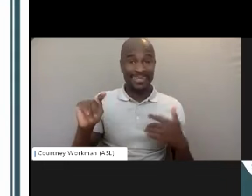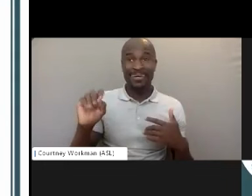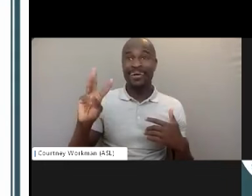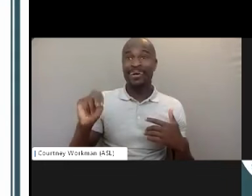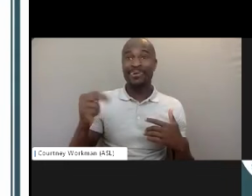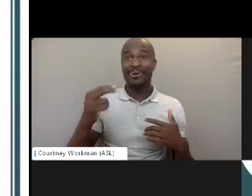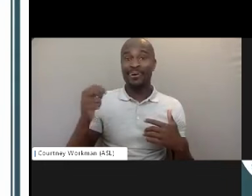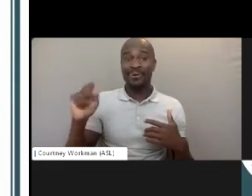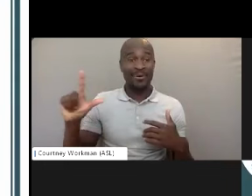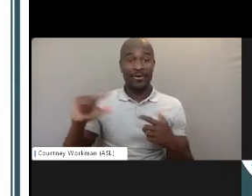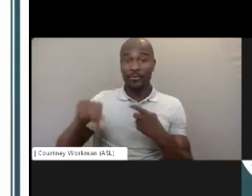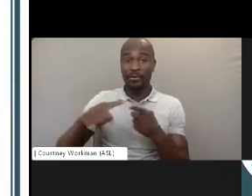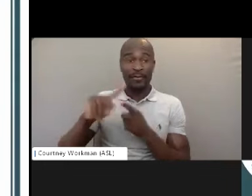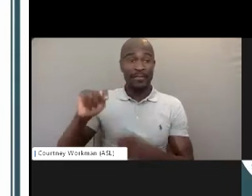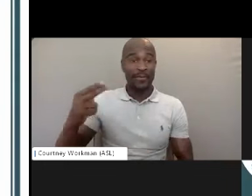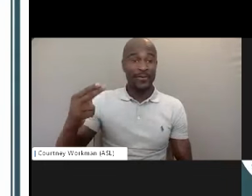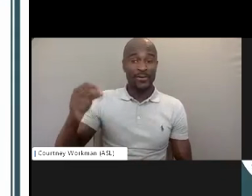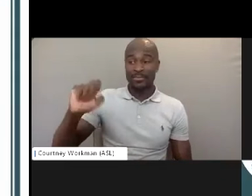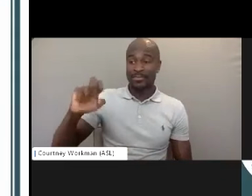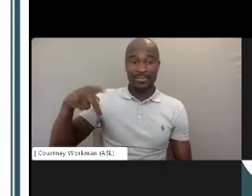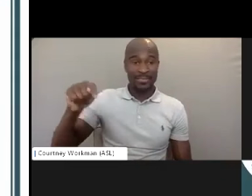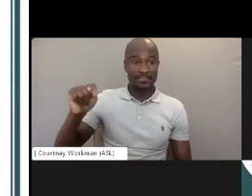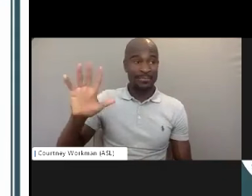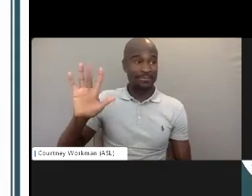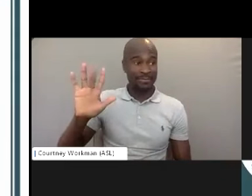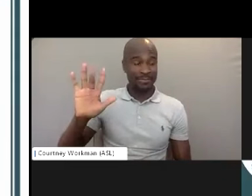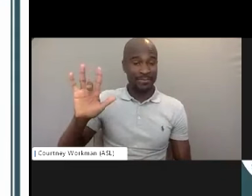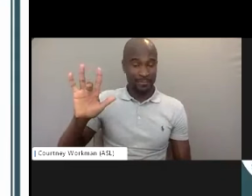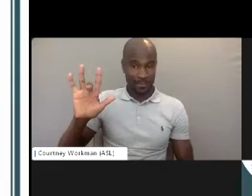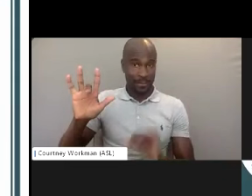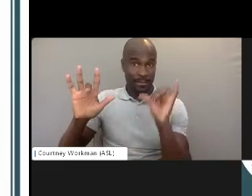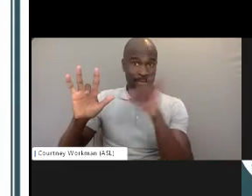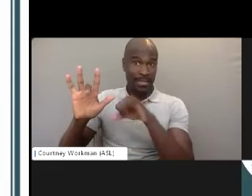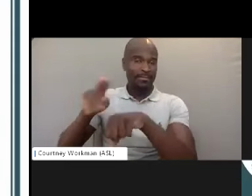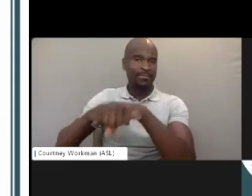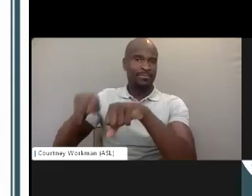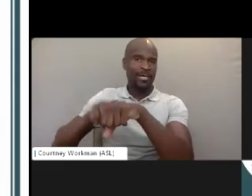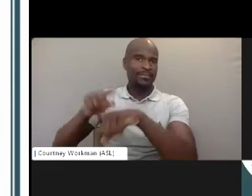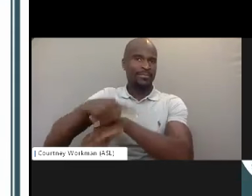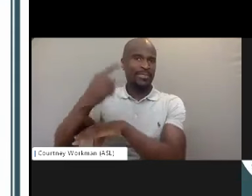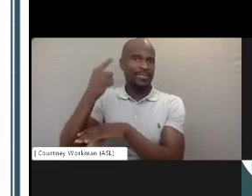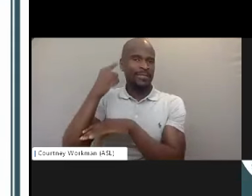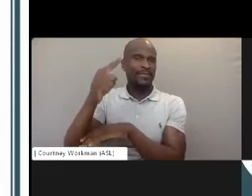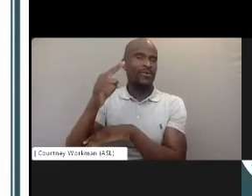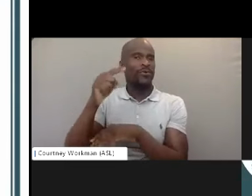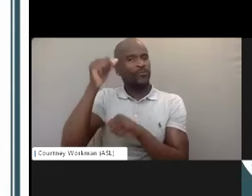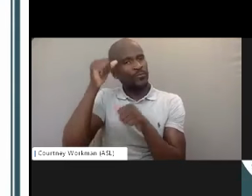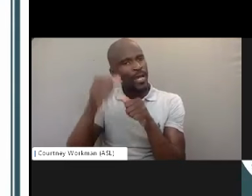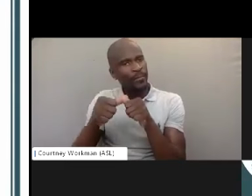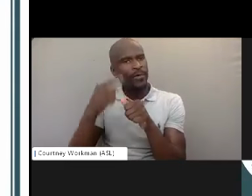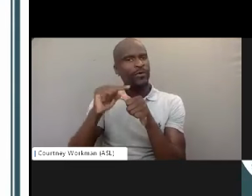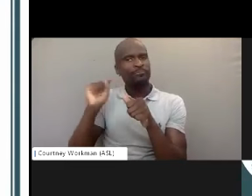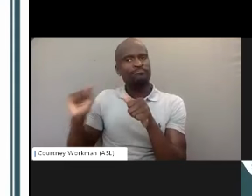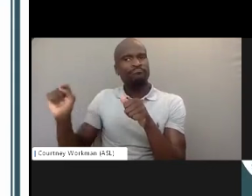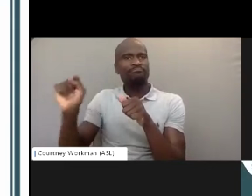will be on Thursday, September 25th, which is actually the National Day of Remembrance for Murder Victims. And